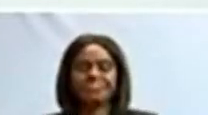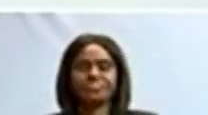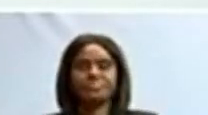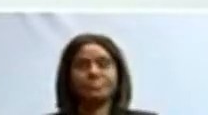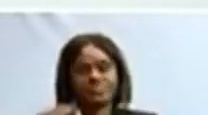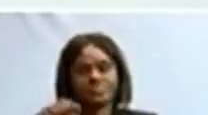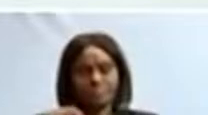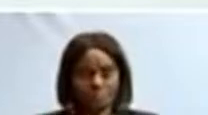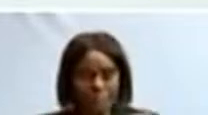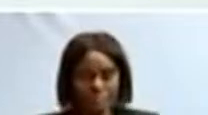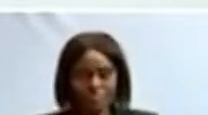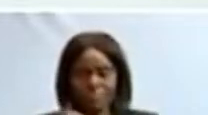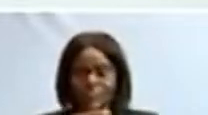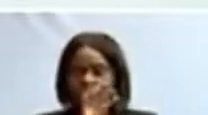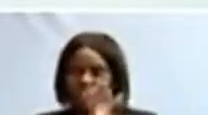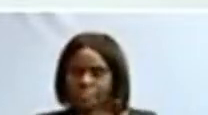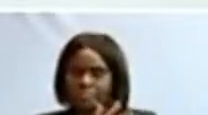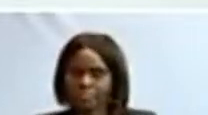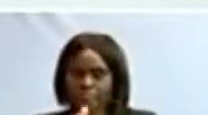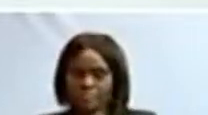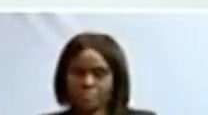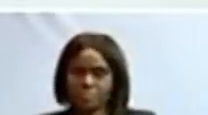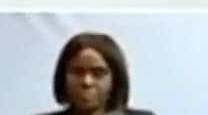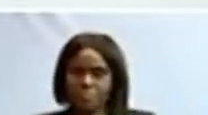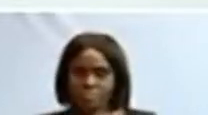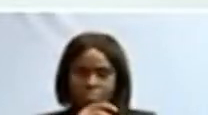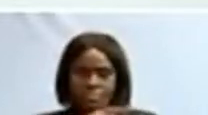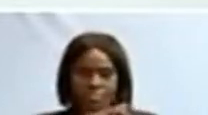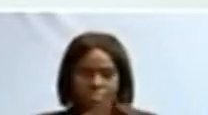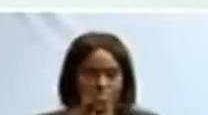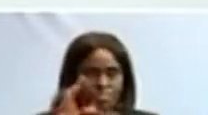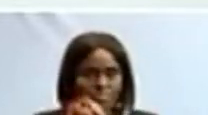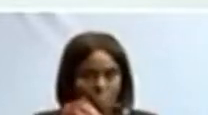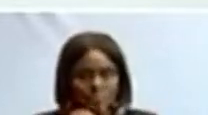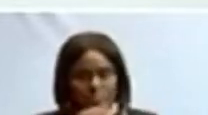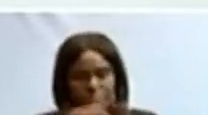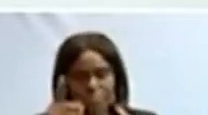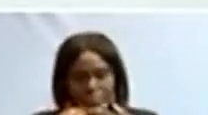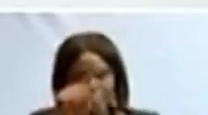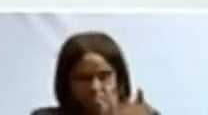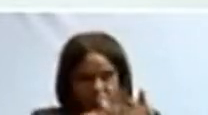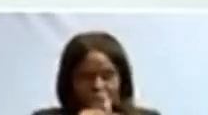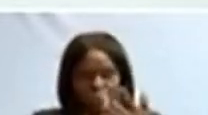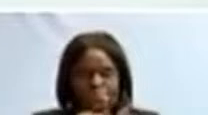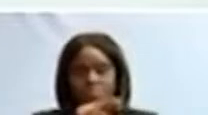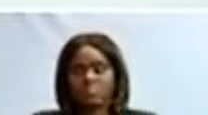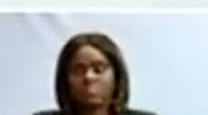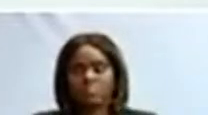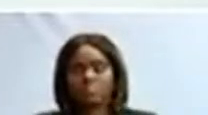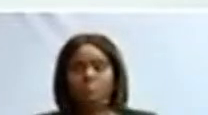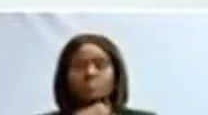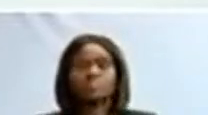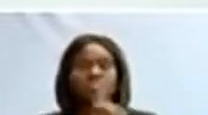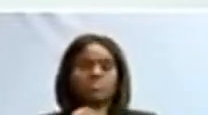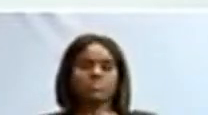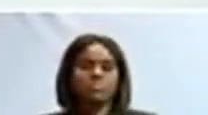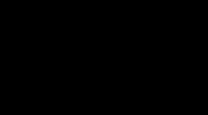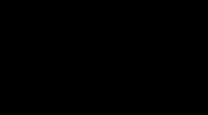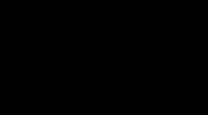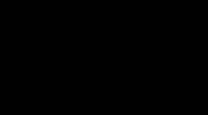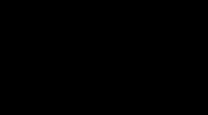Yeah, management of payroll and other staff-related matters. Failure to deduct NAPSA contributions.